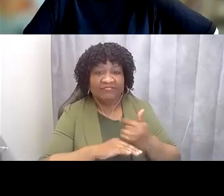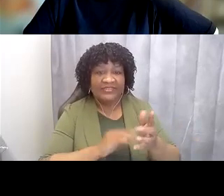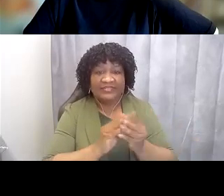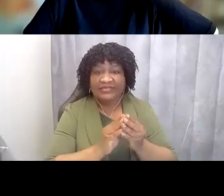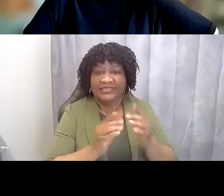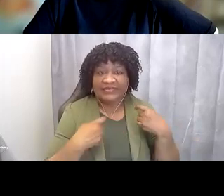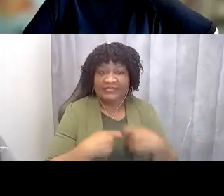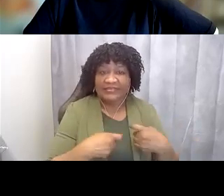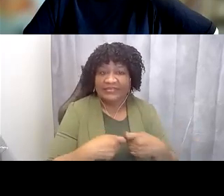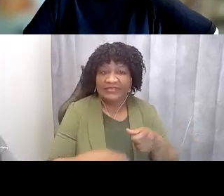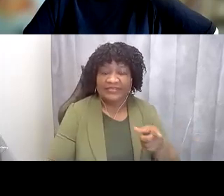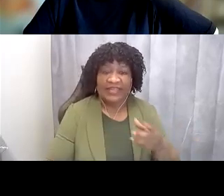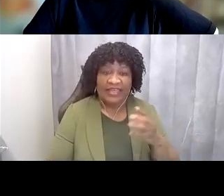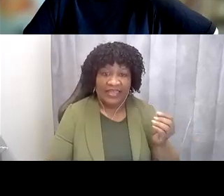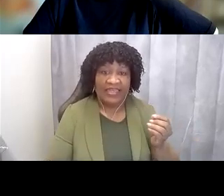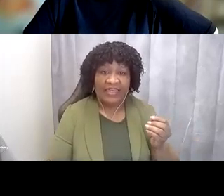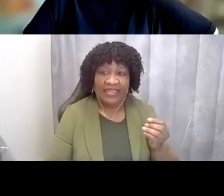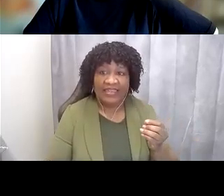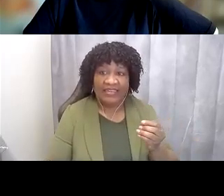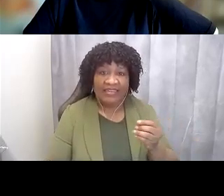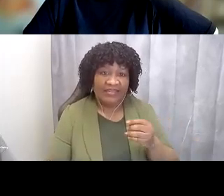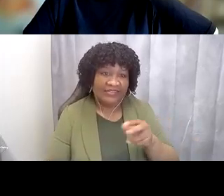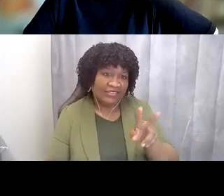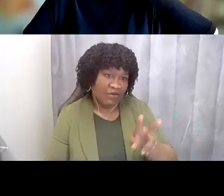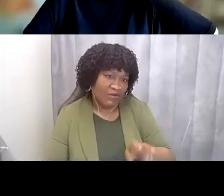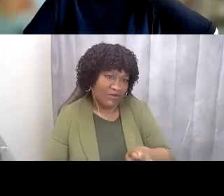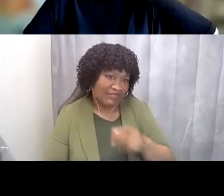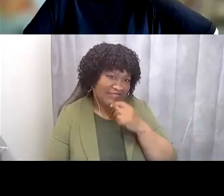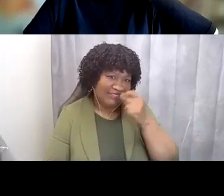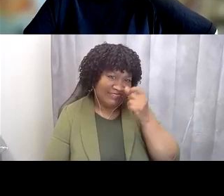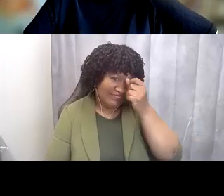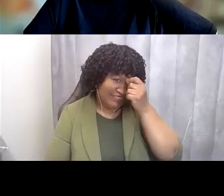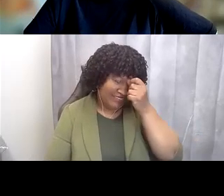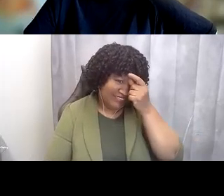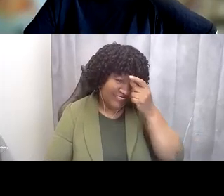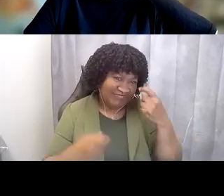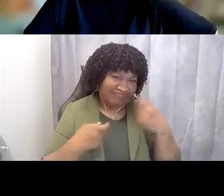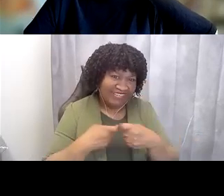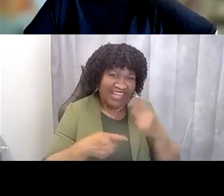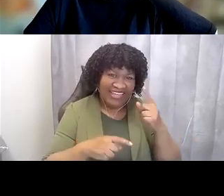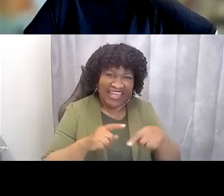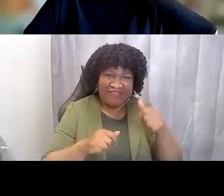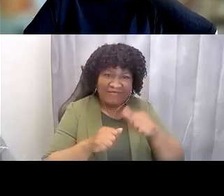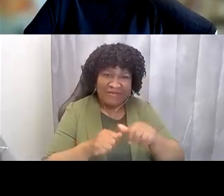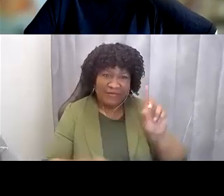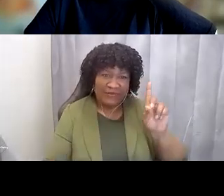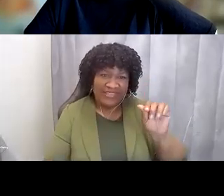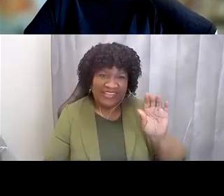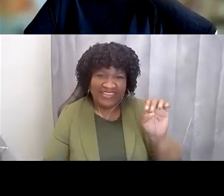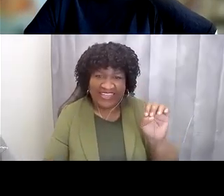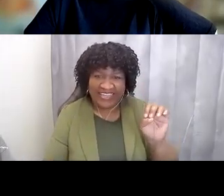And I don't read Spanish, so I cannot remember the day. Gina, are you on here?